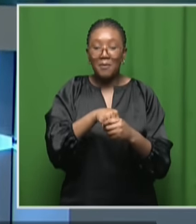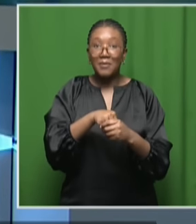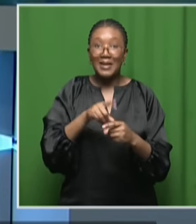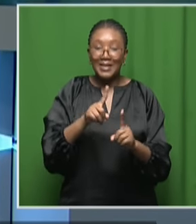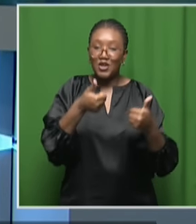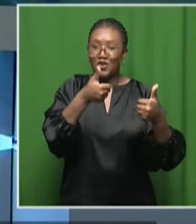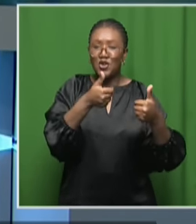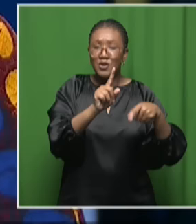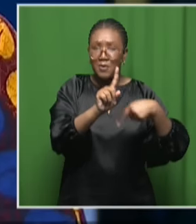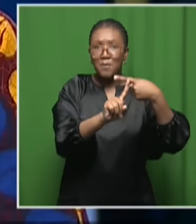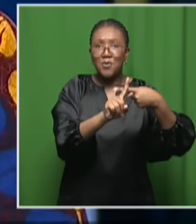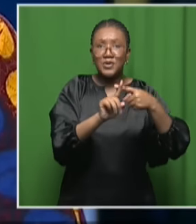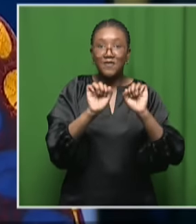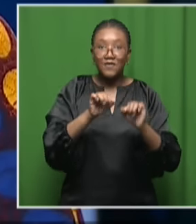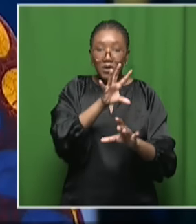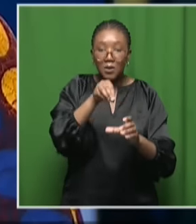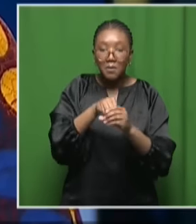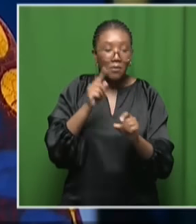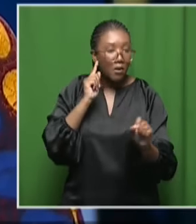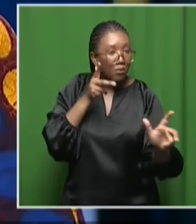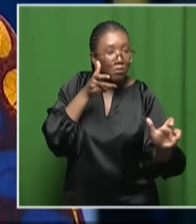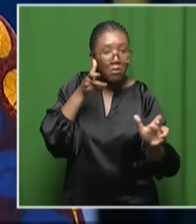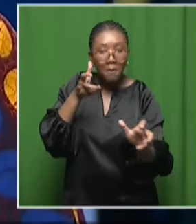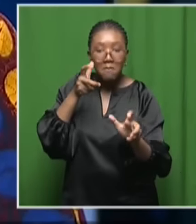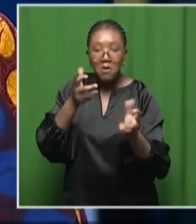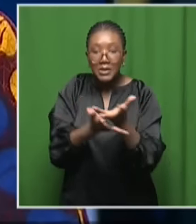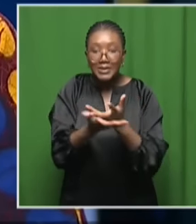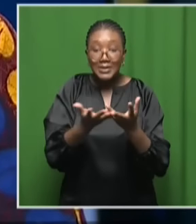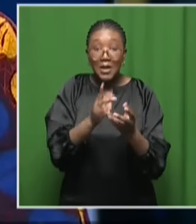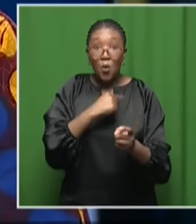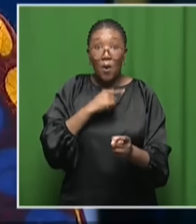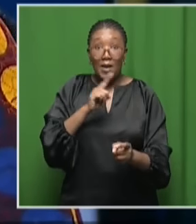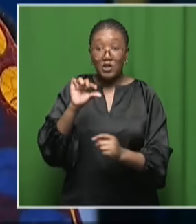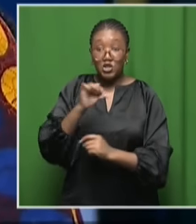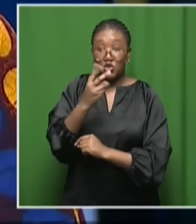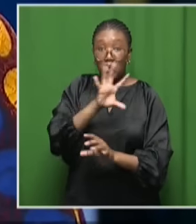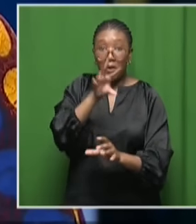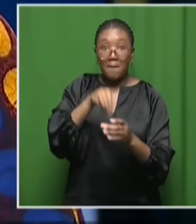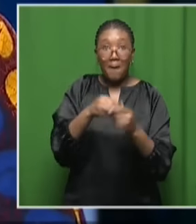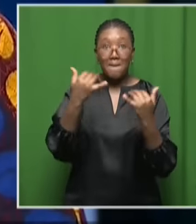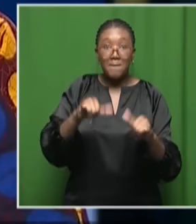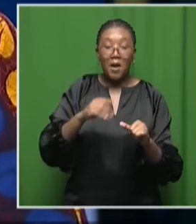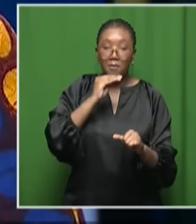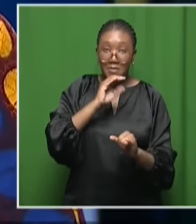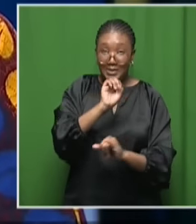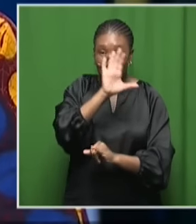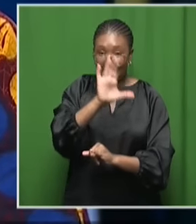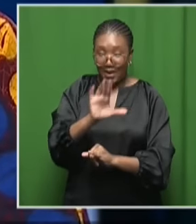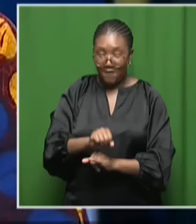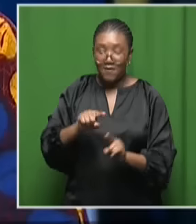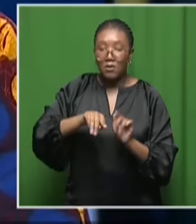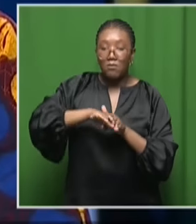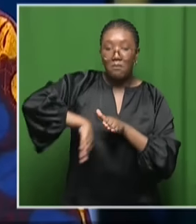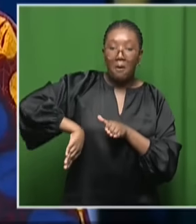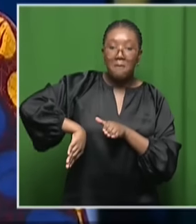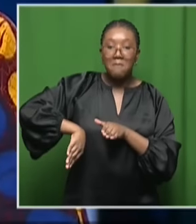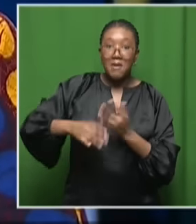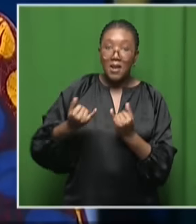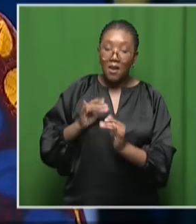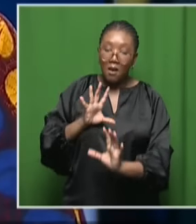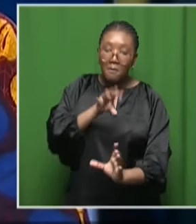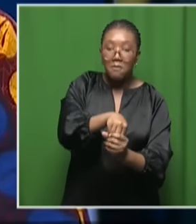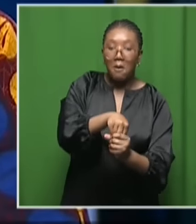to shape some of the discussion in ways that we otherwise would not be able to. And South Africa has done that throughout its participation and its